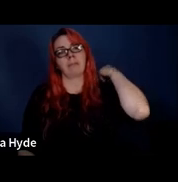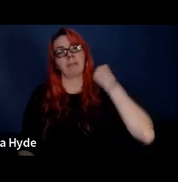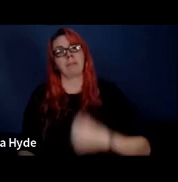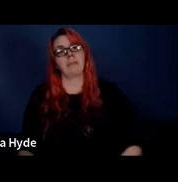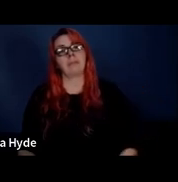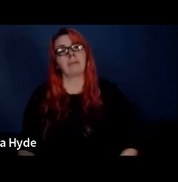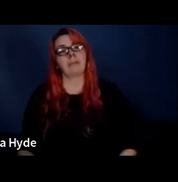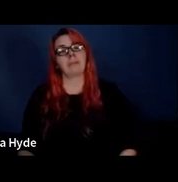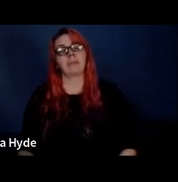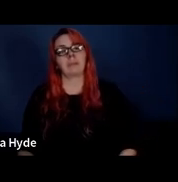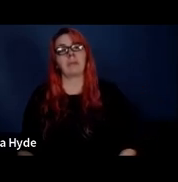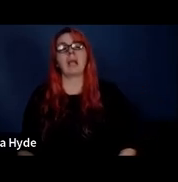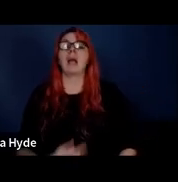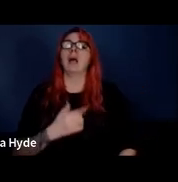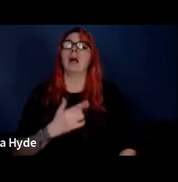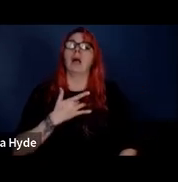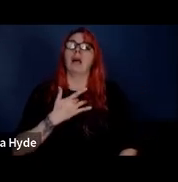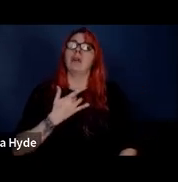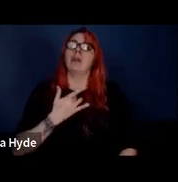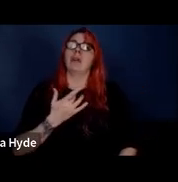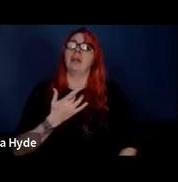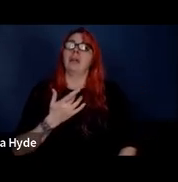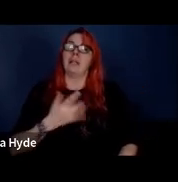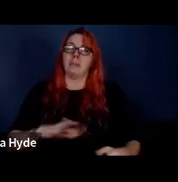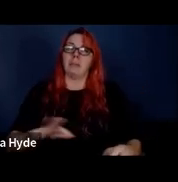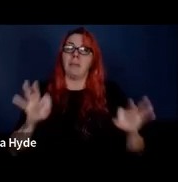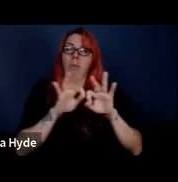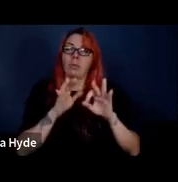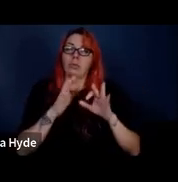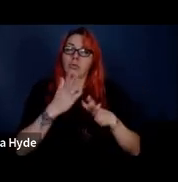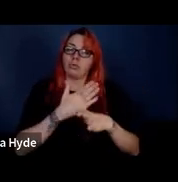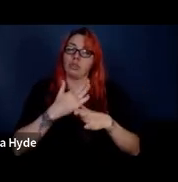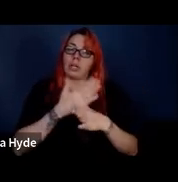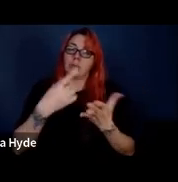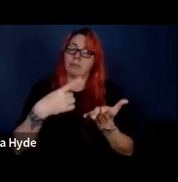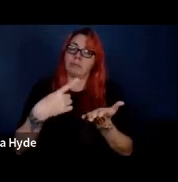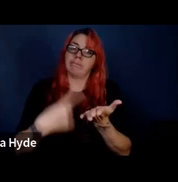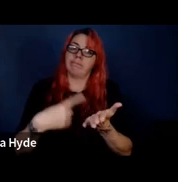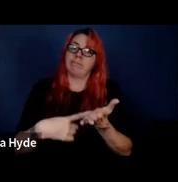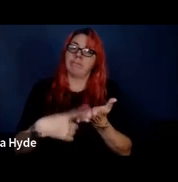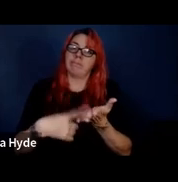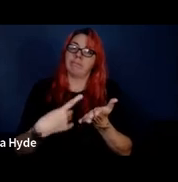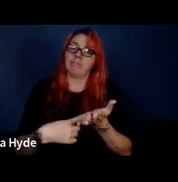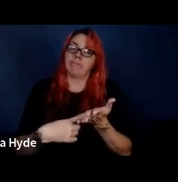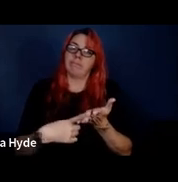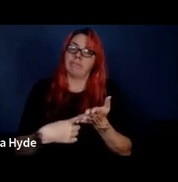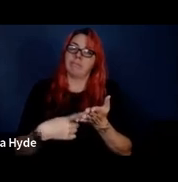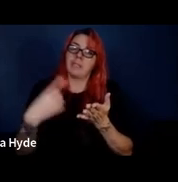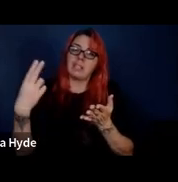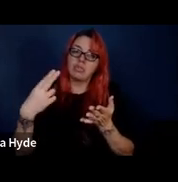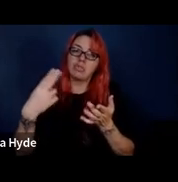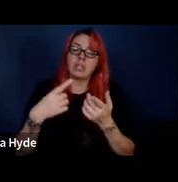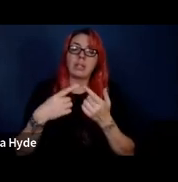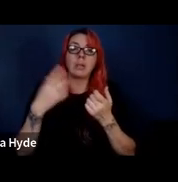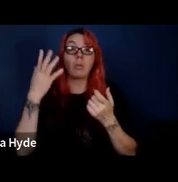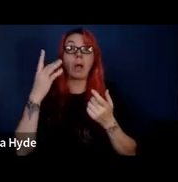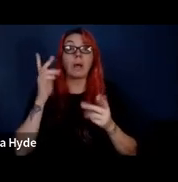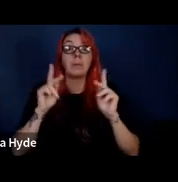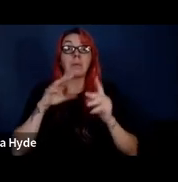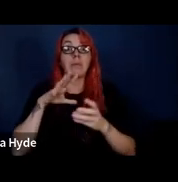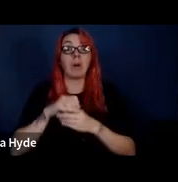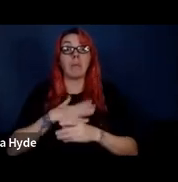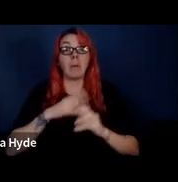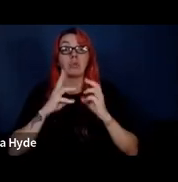don't always understand what shaped their worldview, it starts to affect sort of our communication and our dynamic. And I'll give you a